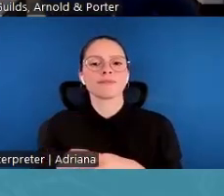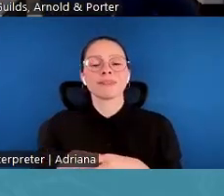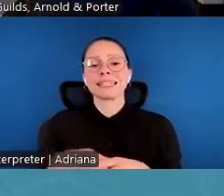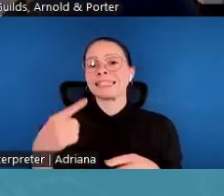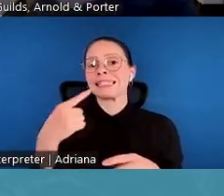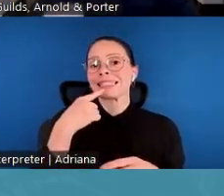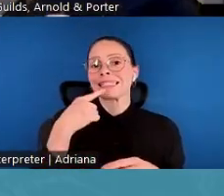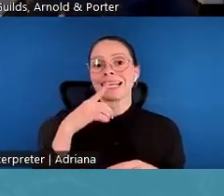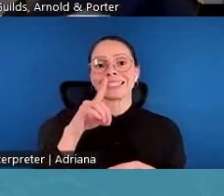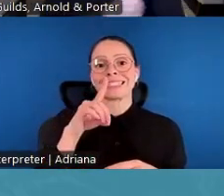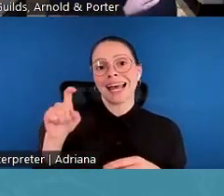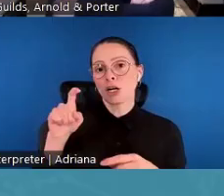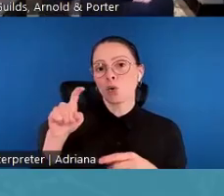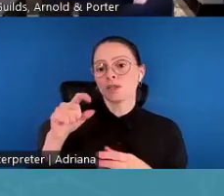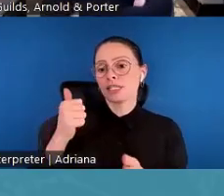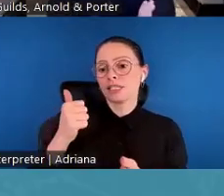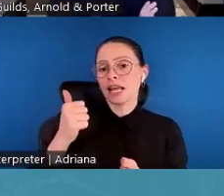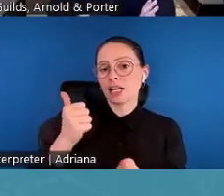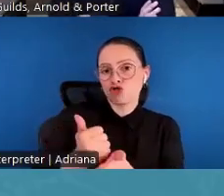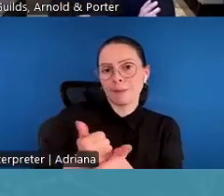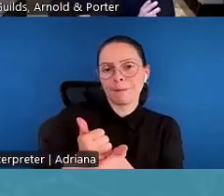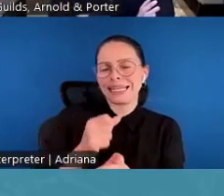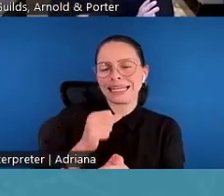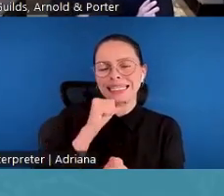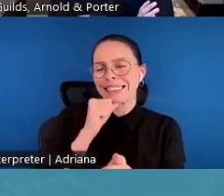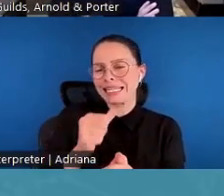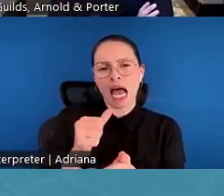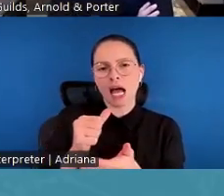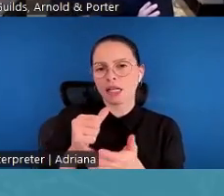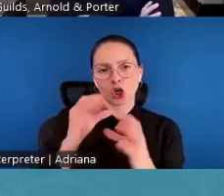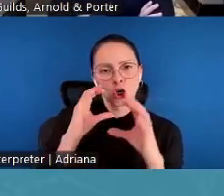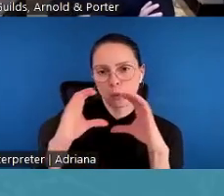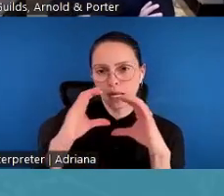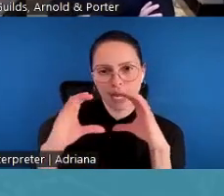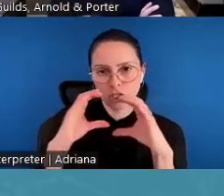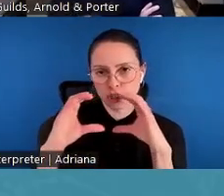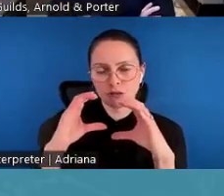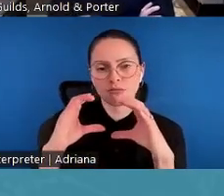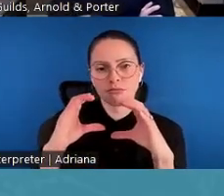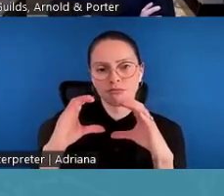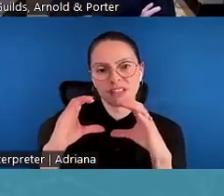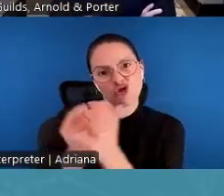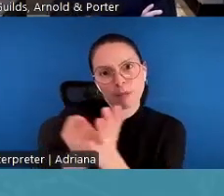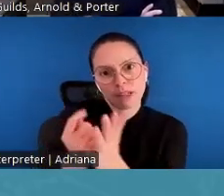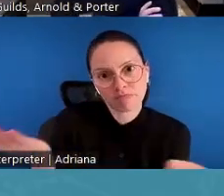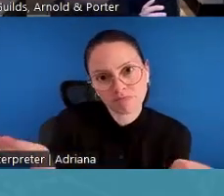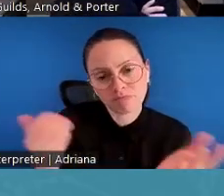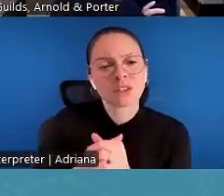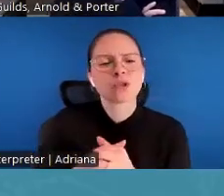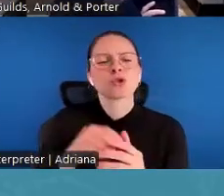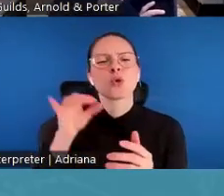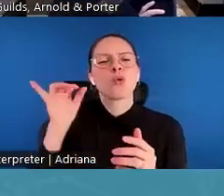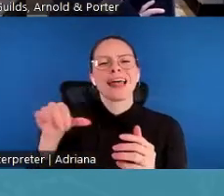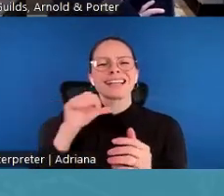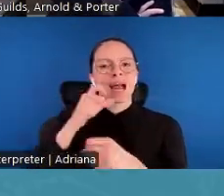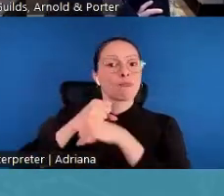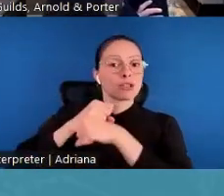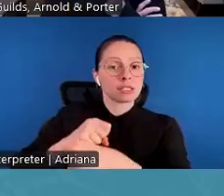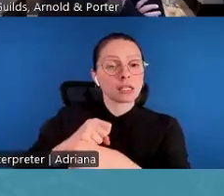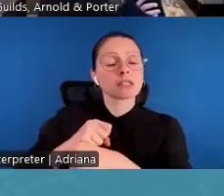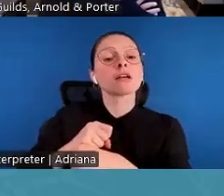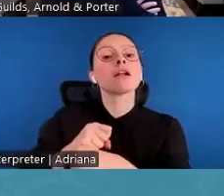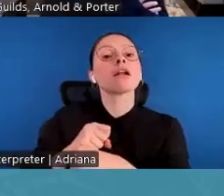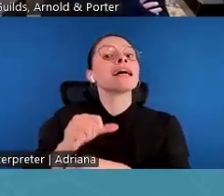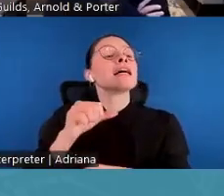communication. It's a medical condition. And there is not a medical privilege, so that information is not protected. It does not